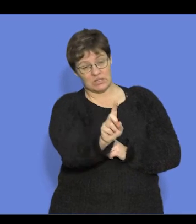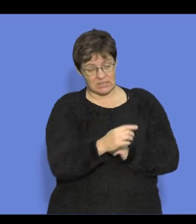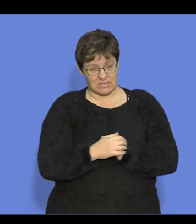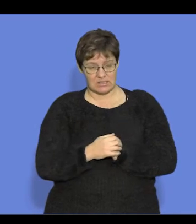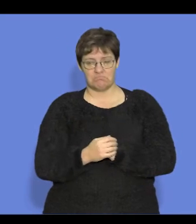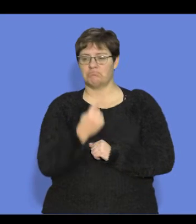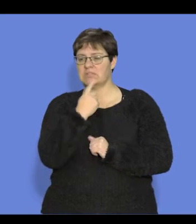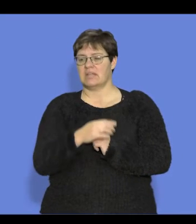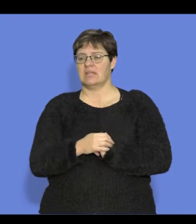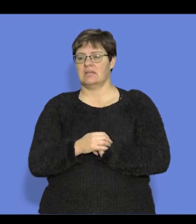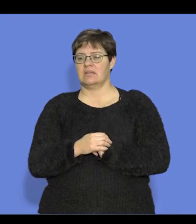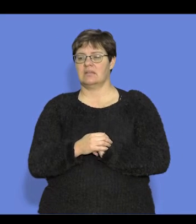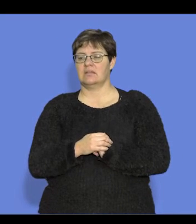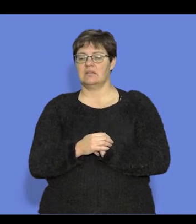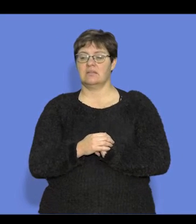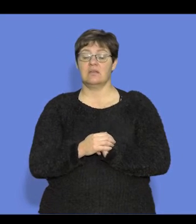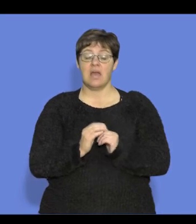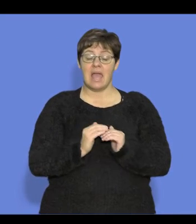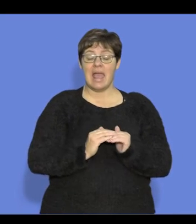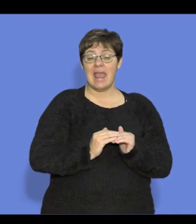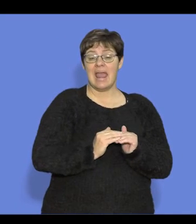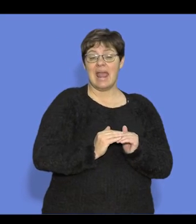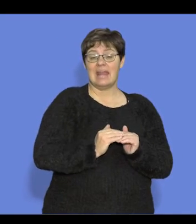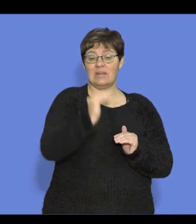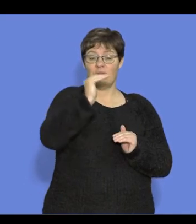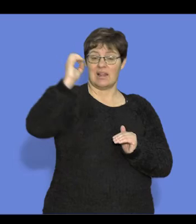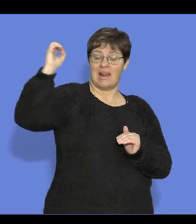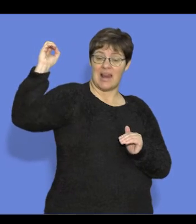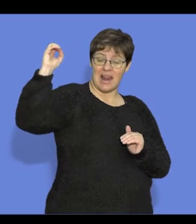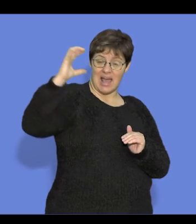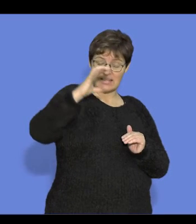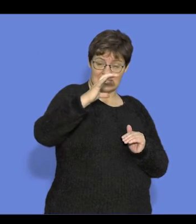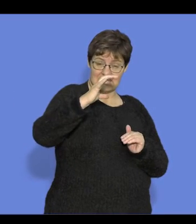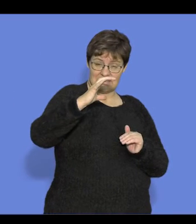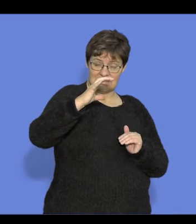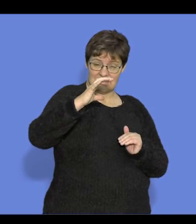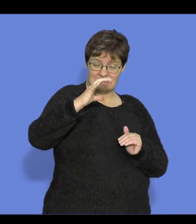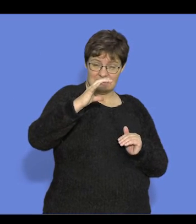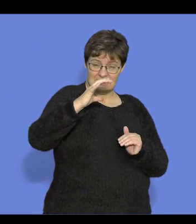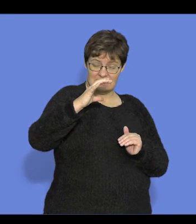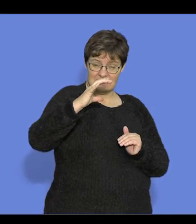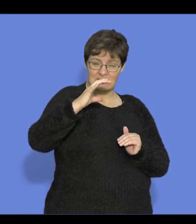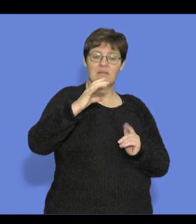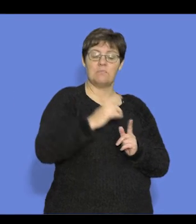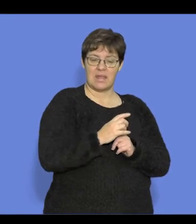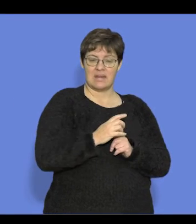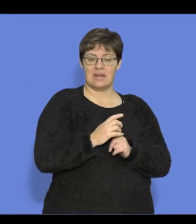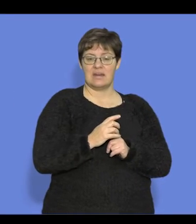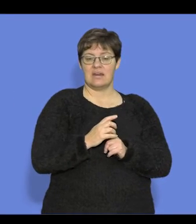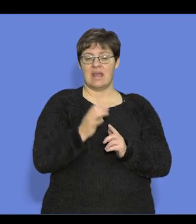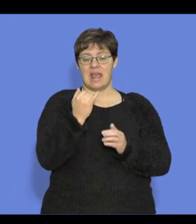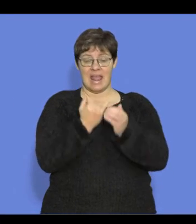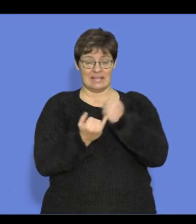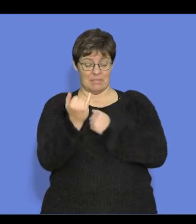say, right, increasing the brightness of the light. That is your independent